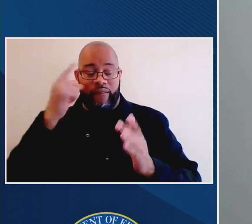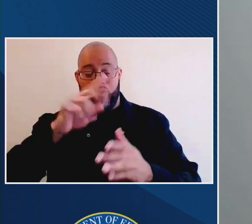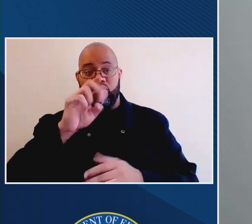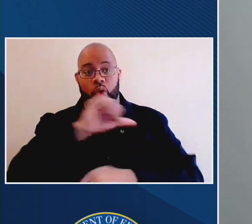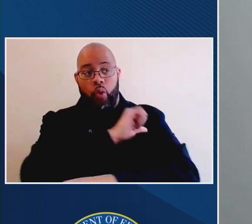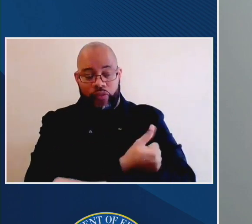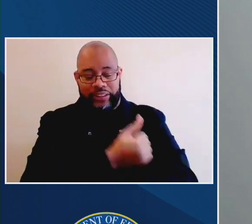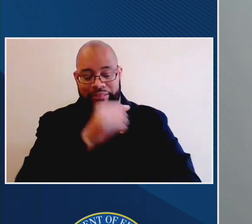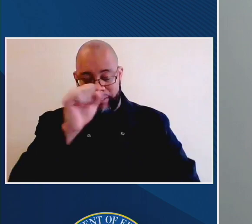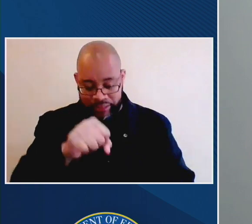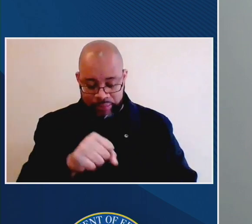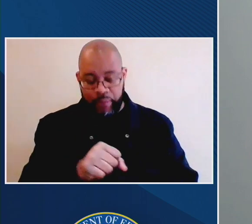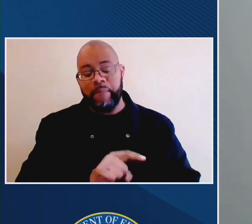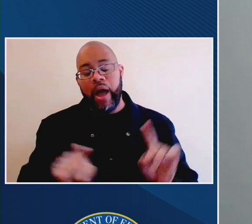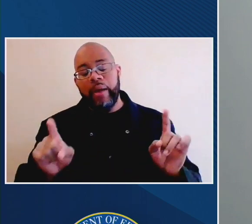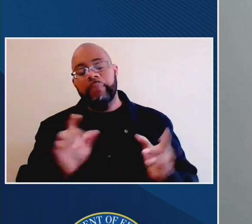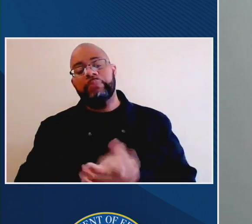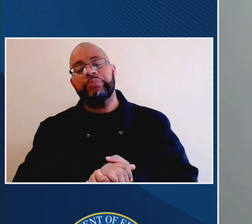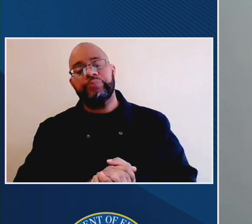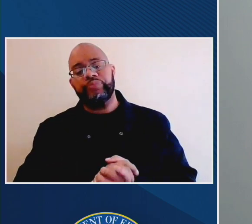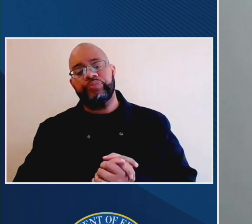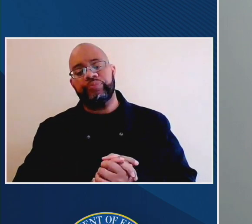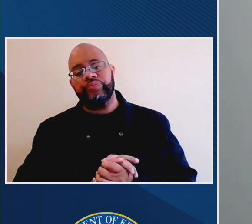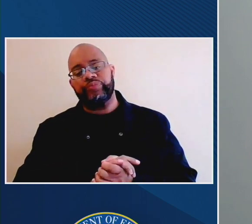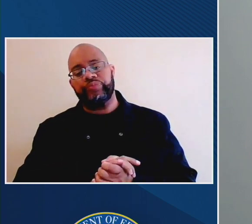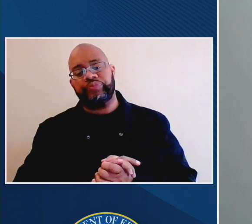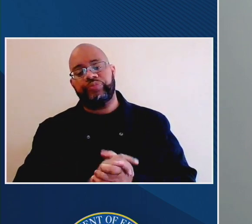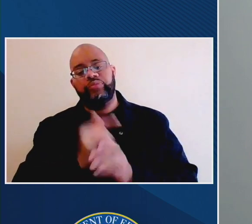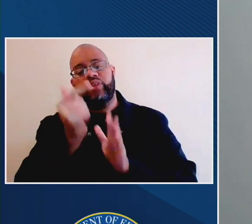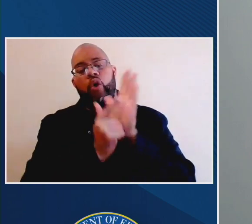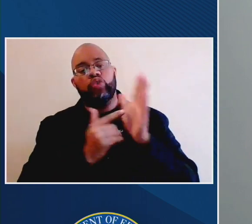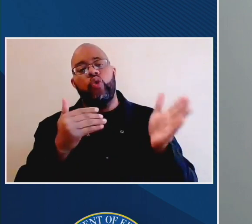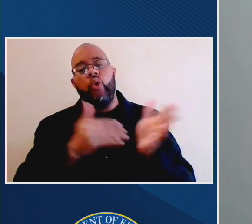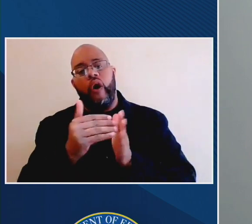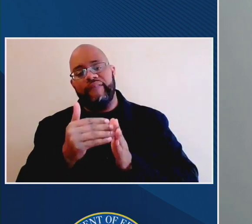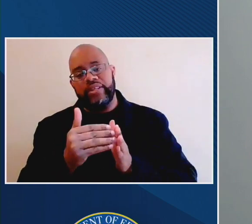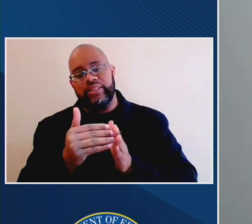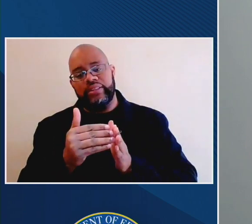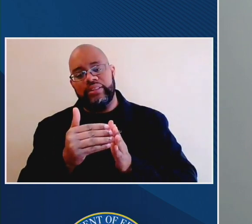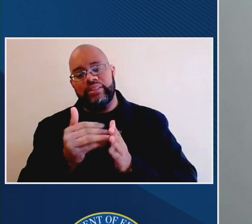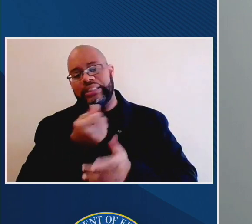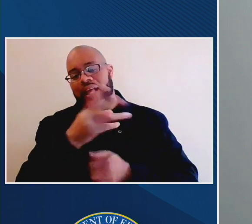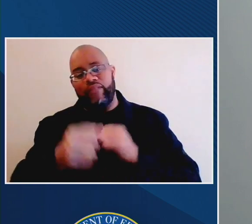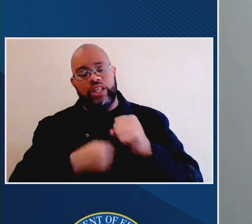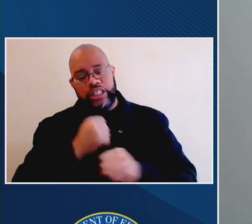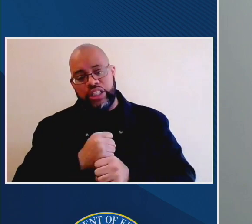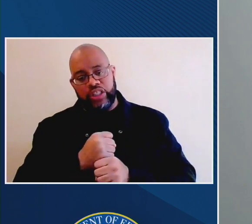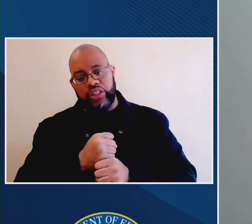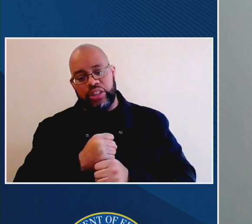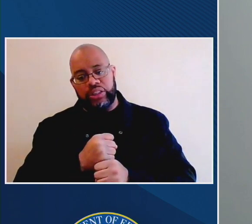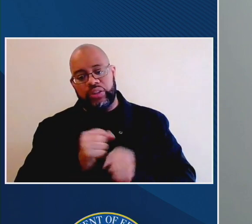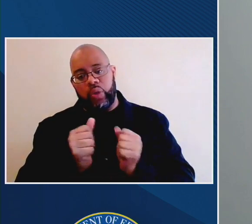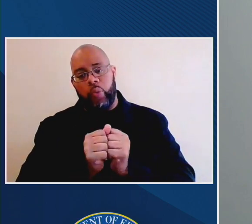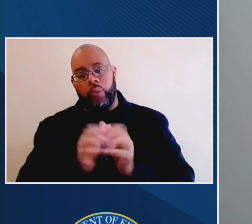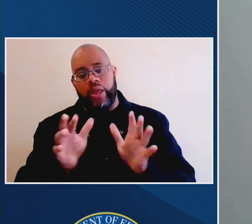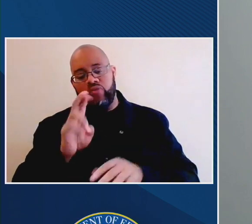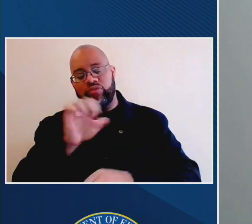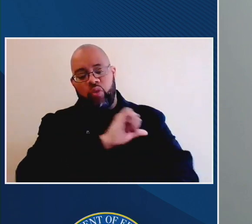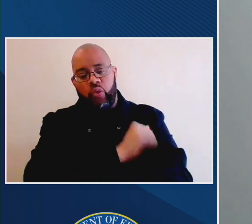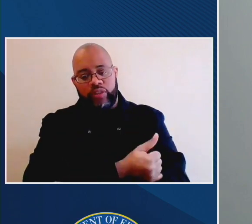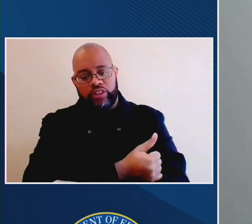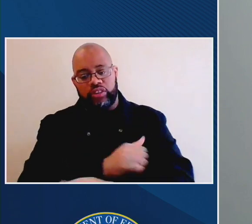across K-12 success, community success, economic needs, and whatever, for this country to be